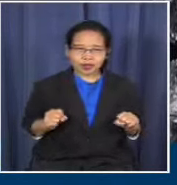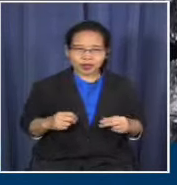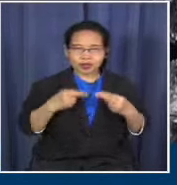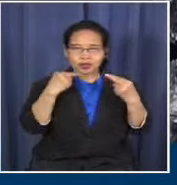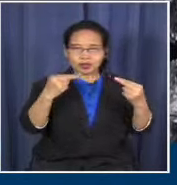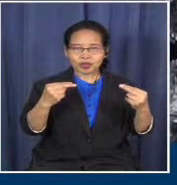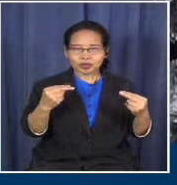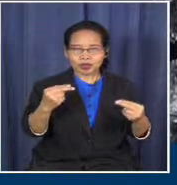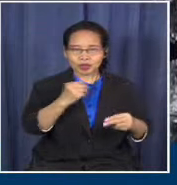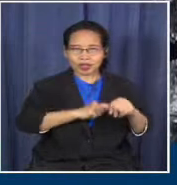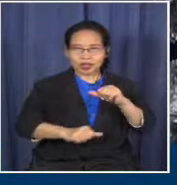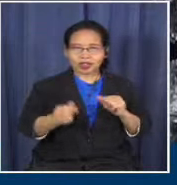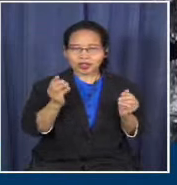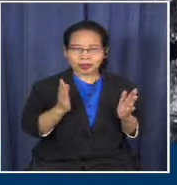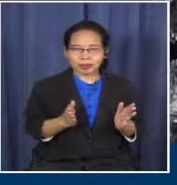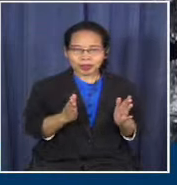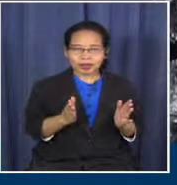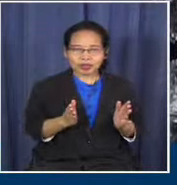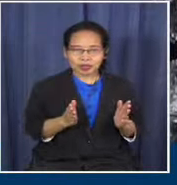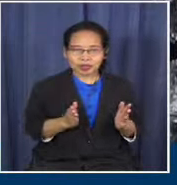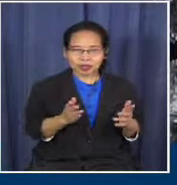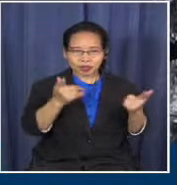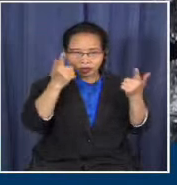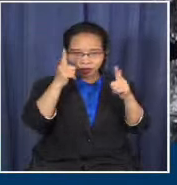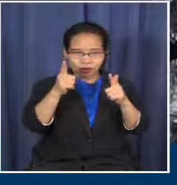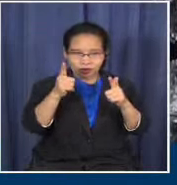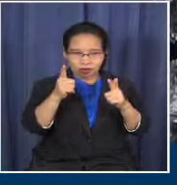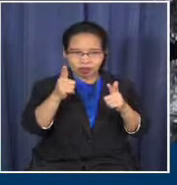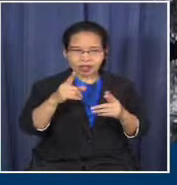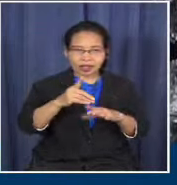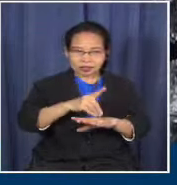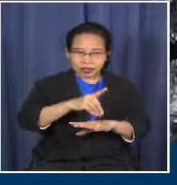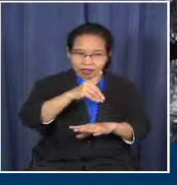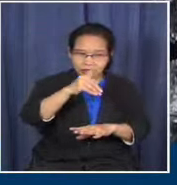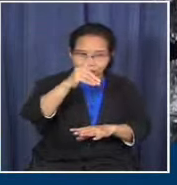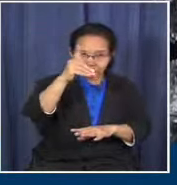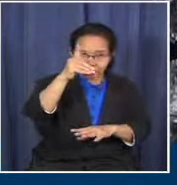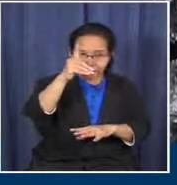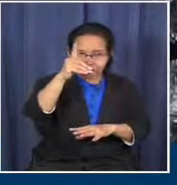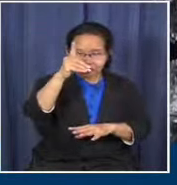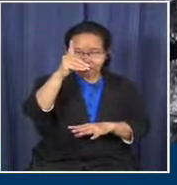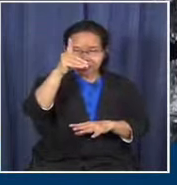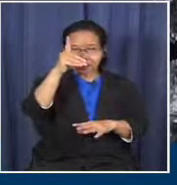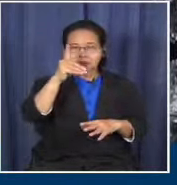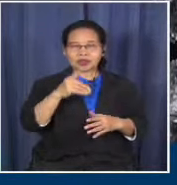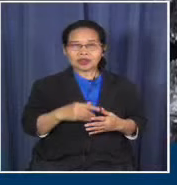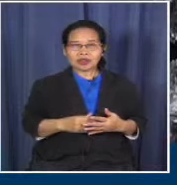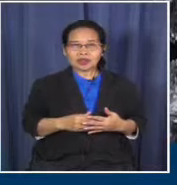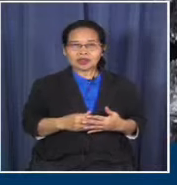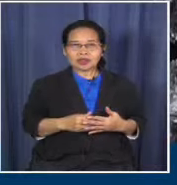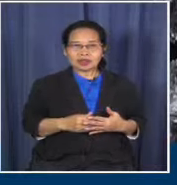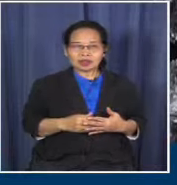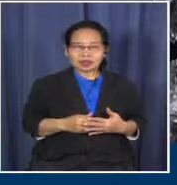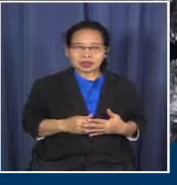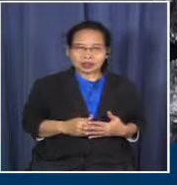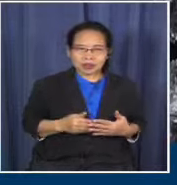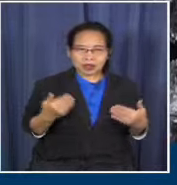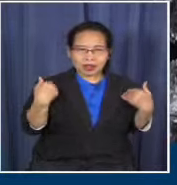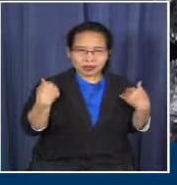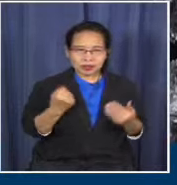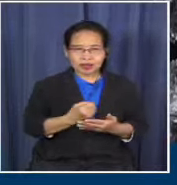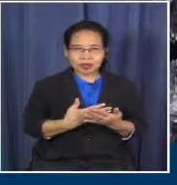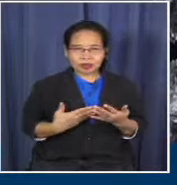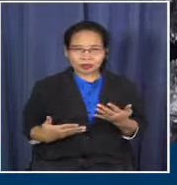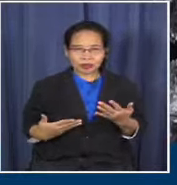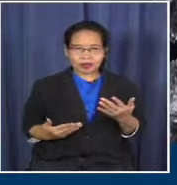mga scientifico. No? Look at this report or account of scientists. Diamonds